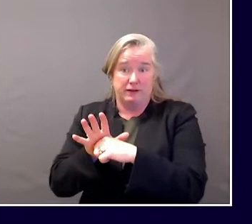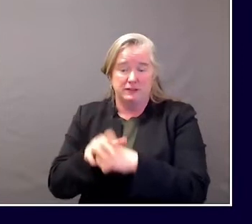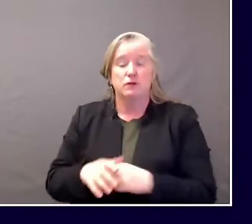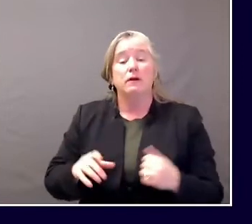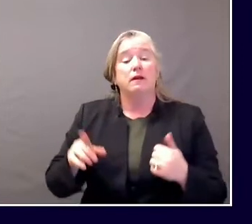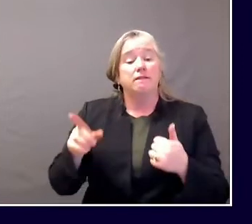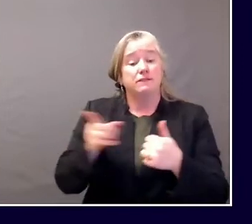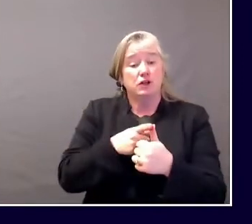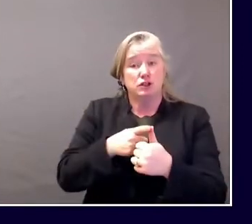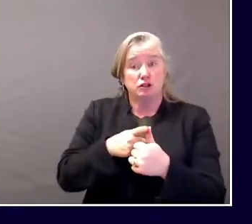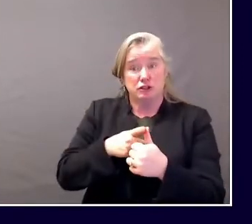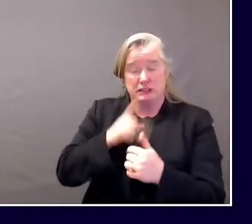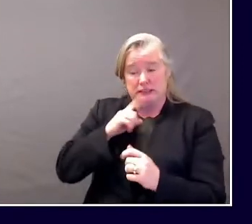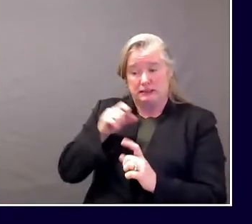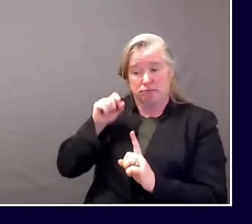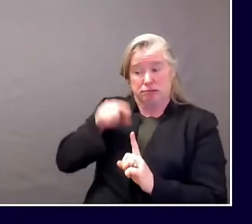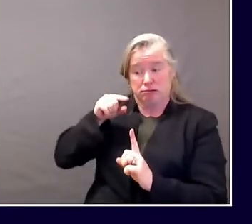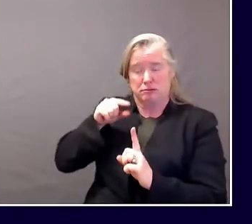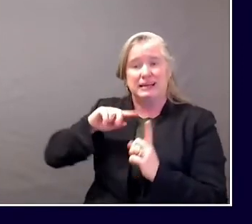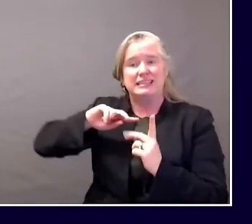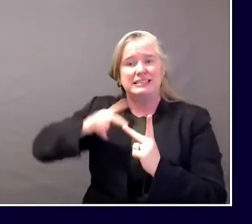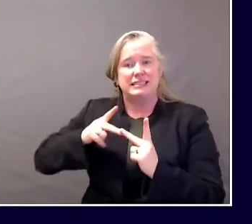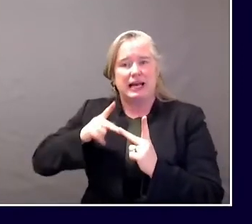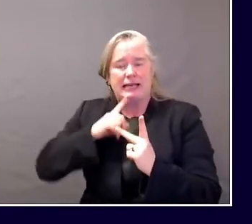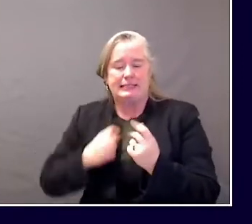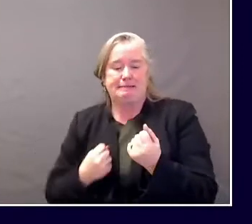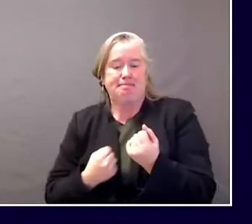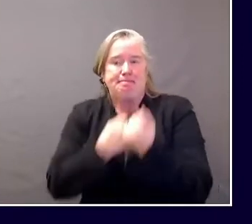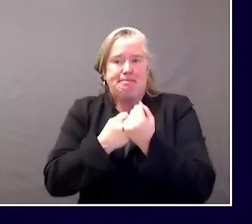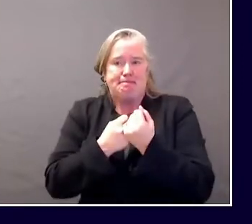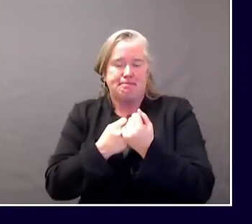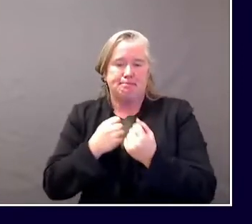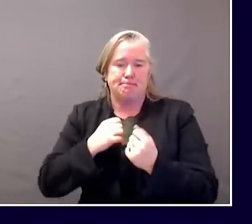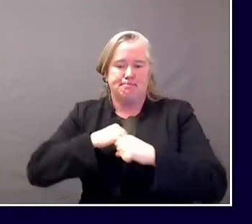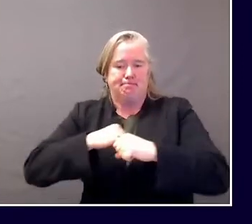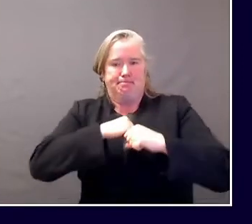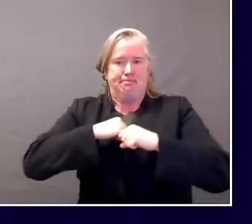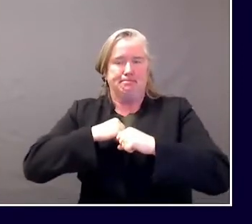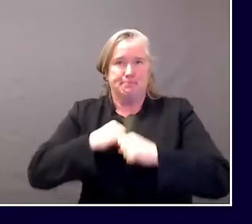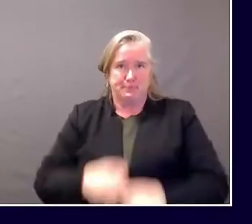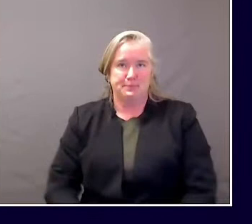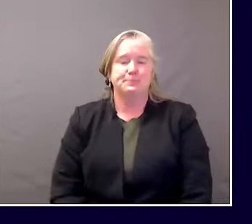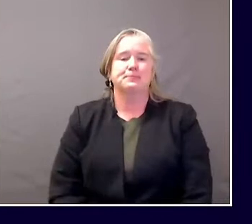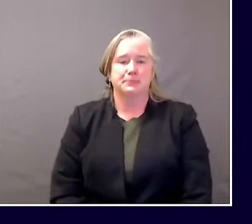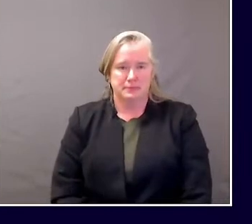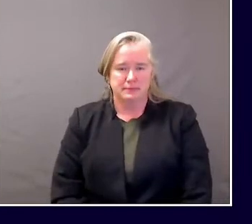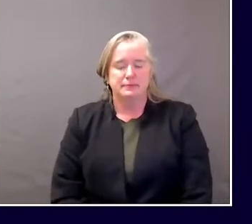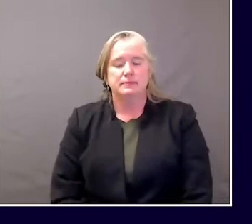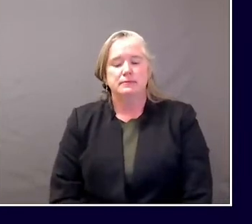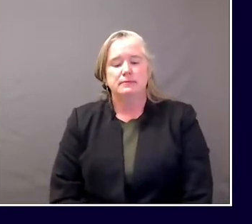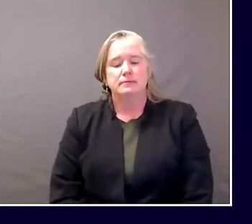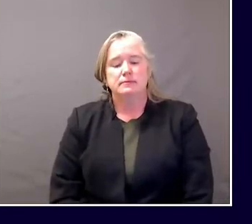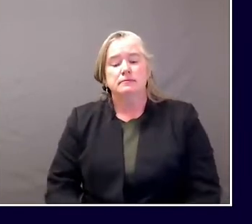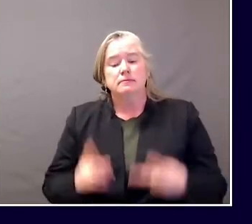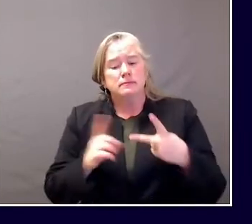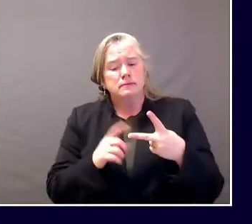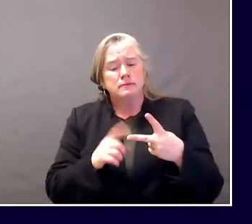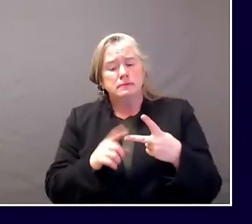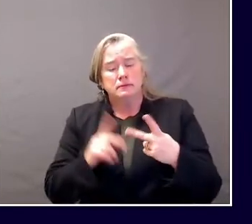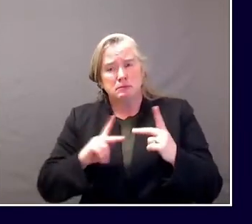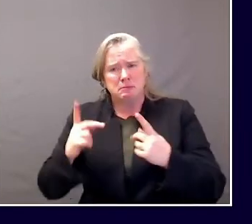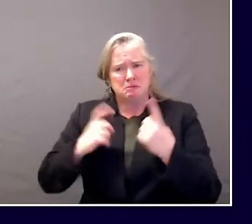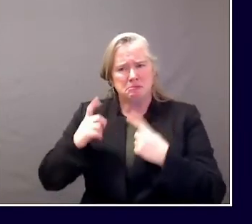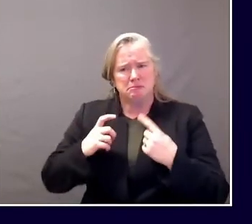shot. Which takes me to the second question we've gotten a lot recently, which is, why do I get a fever? Or why might I